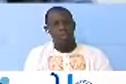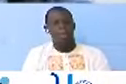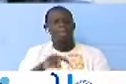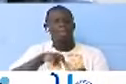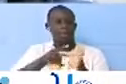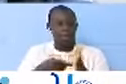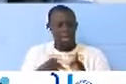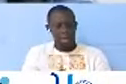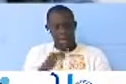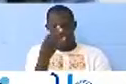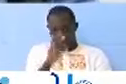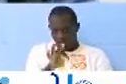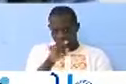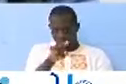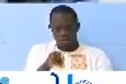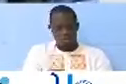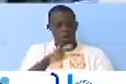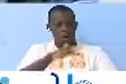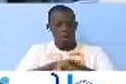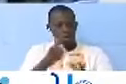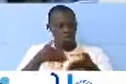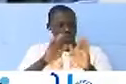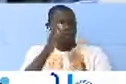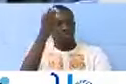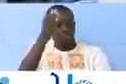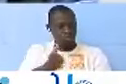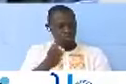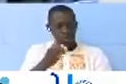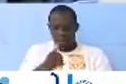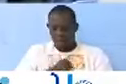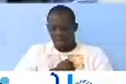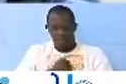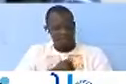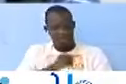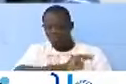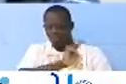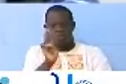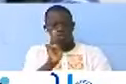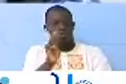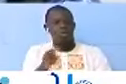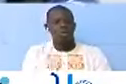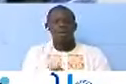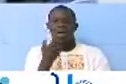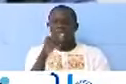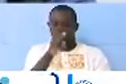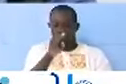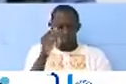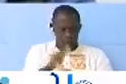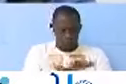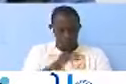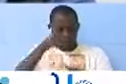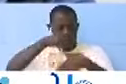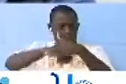That means that if you are on the path of the truth, you will not have fears. So were you eventually employed?